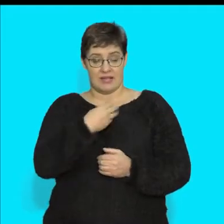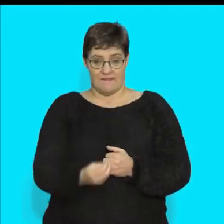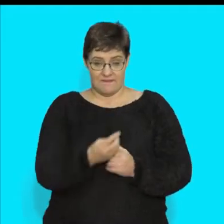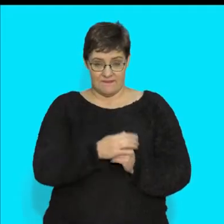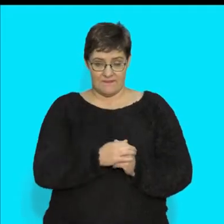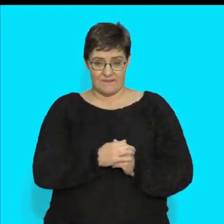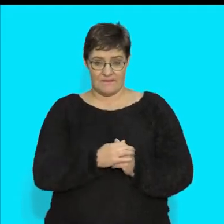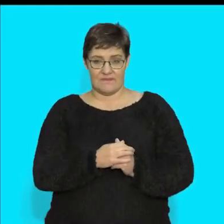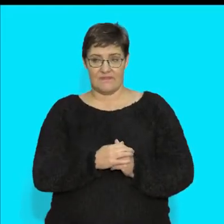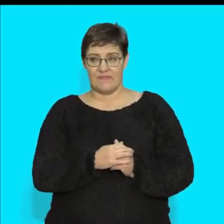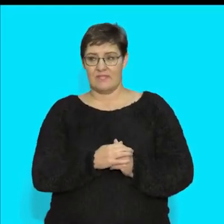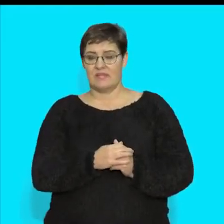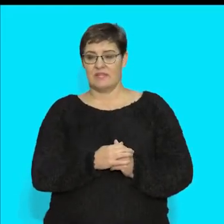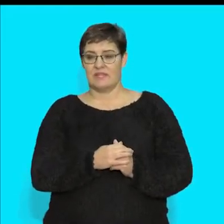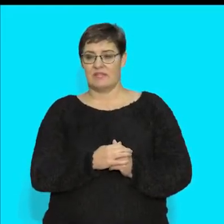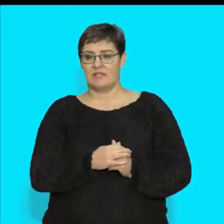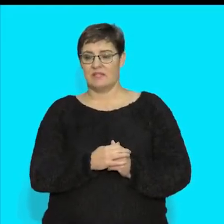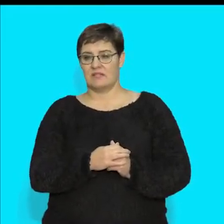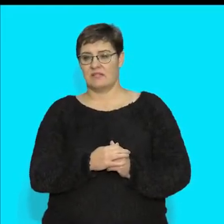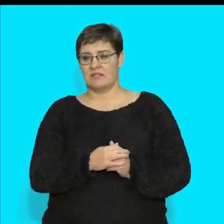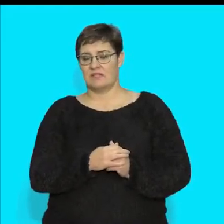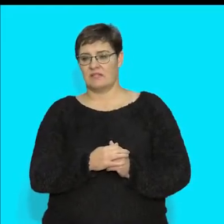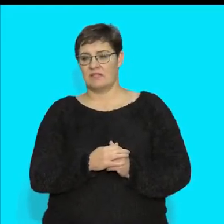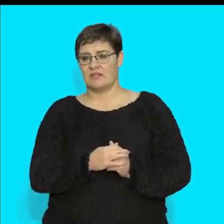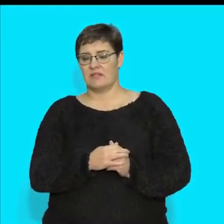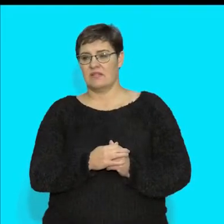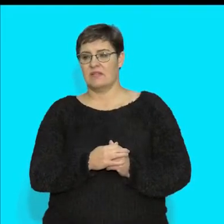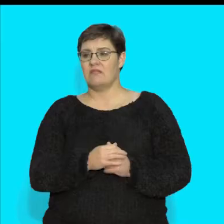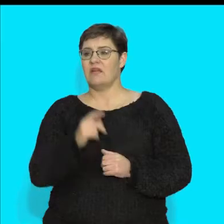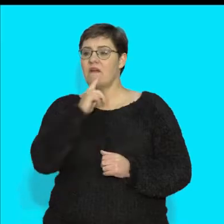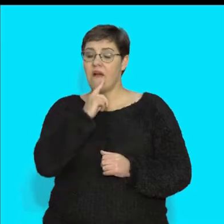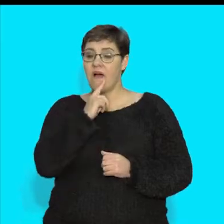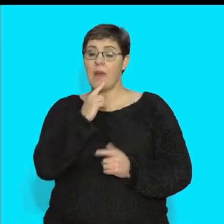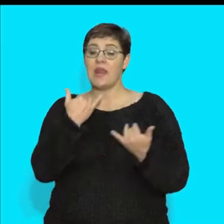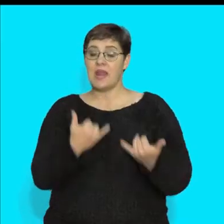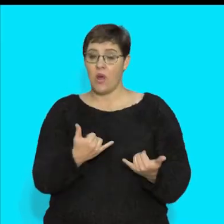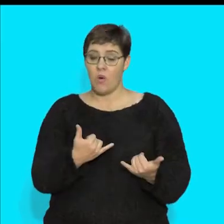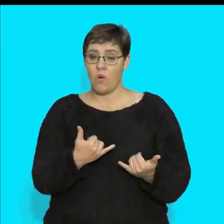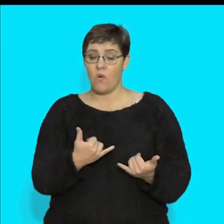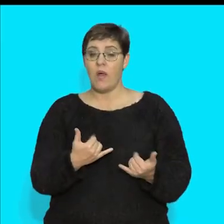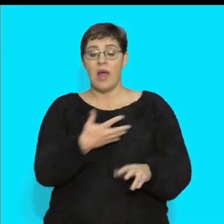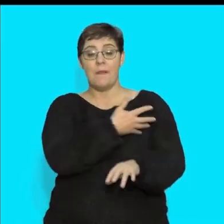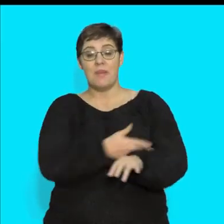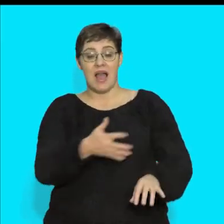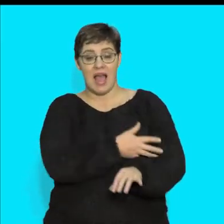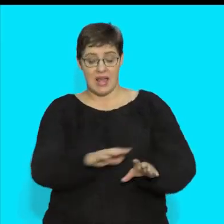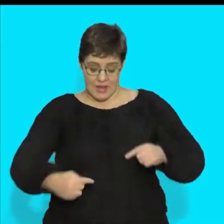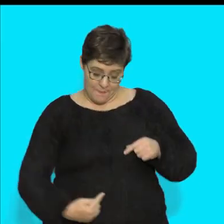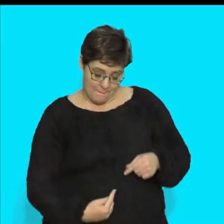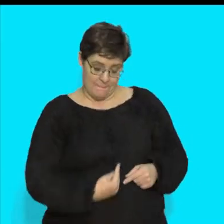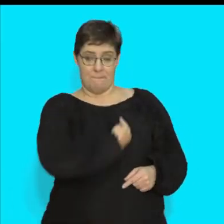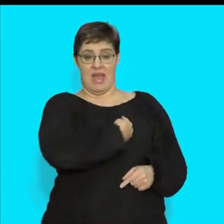and let's change to, right, the blue. We can see for now. It brings blood back to the